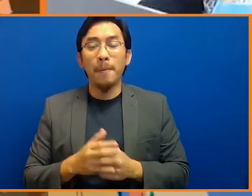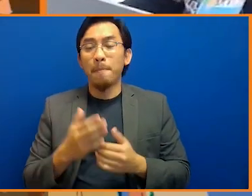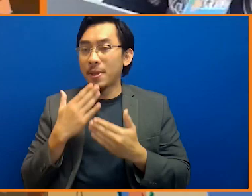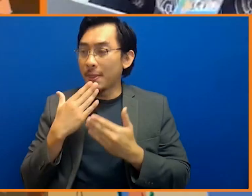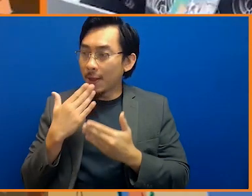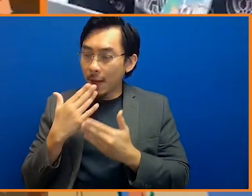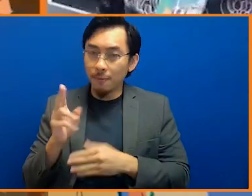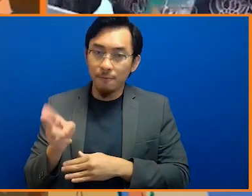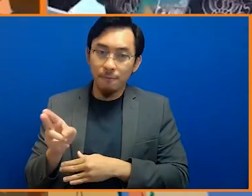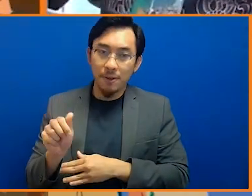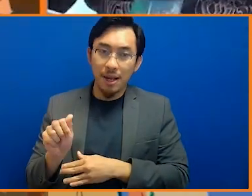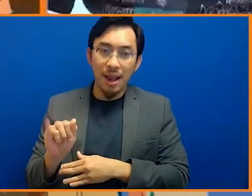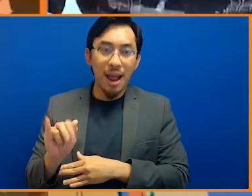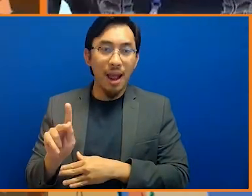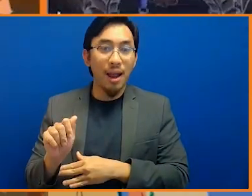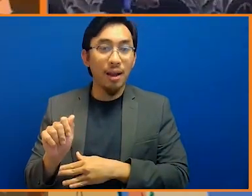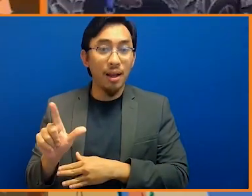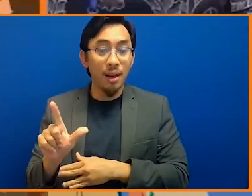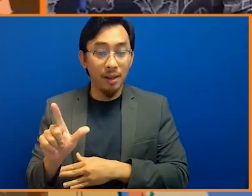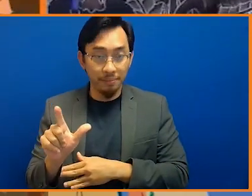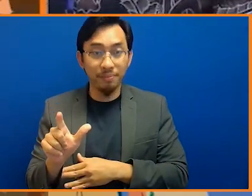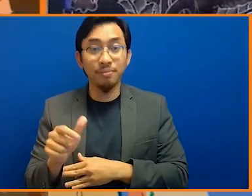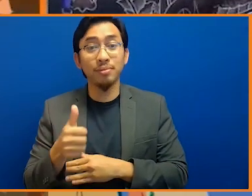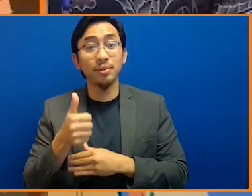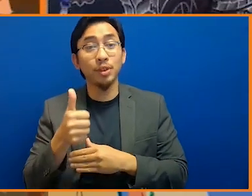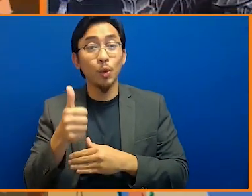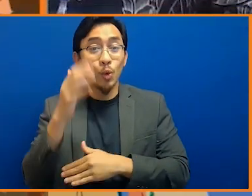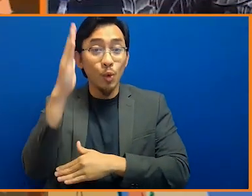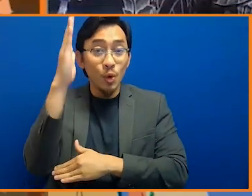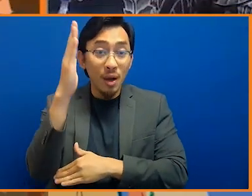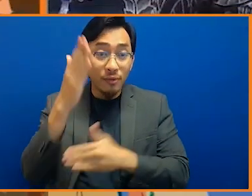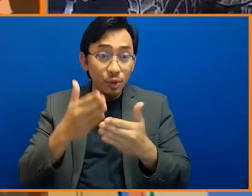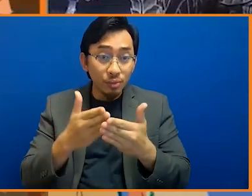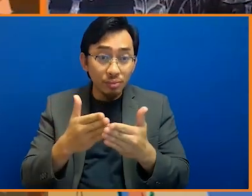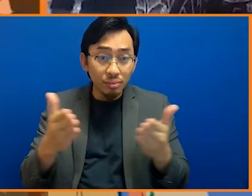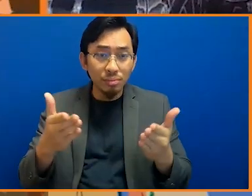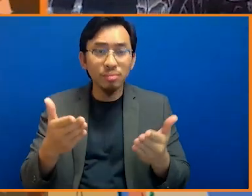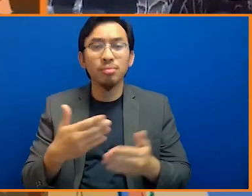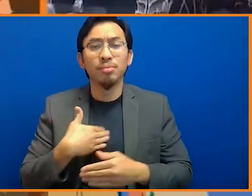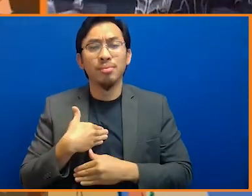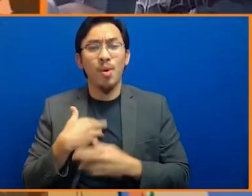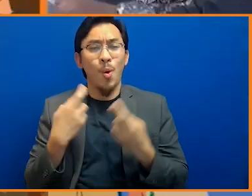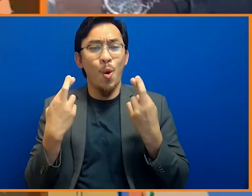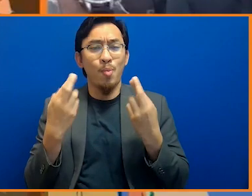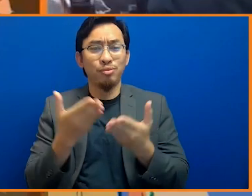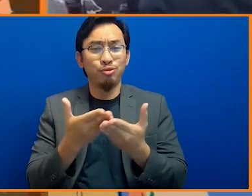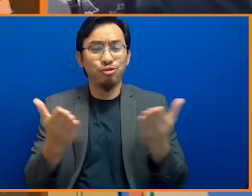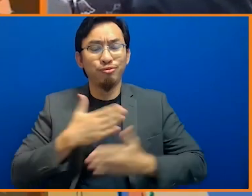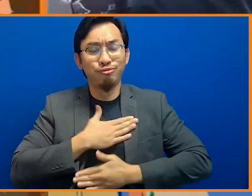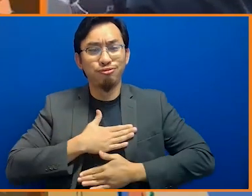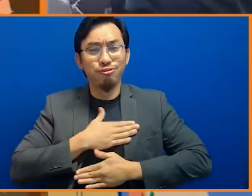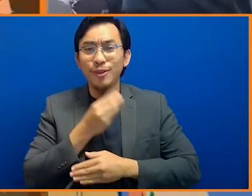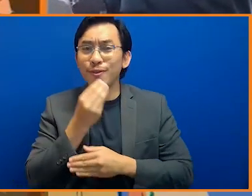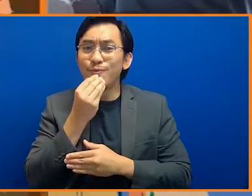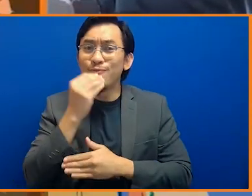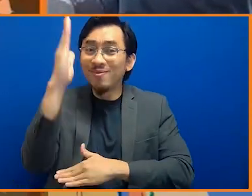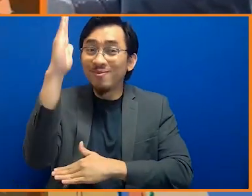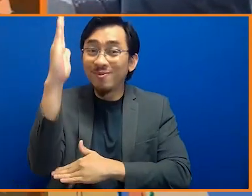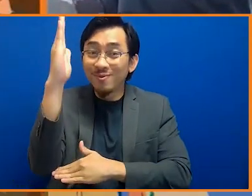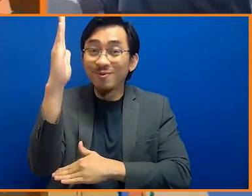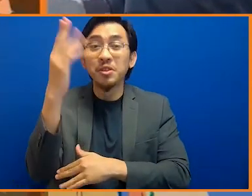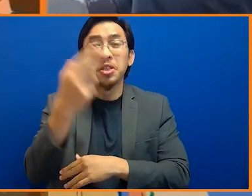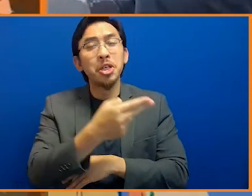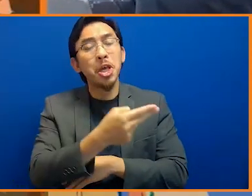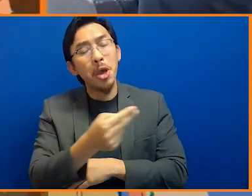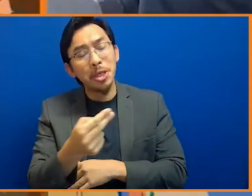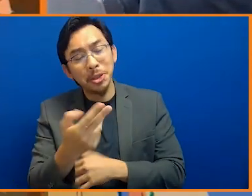Thank you, Dr. Haikal. Afternoon, everyone. I hope you enjoy your lunch break, either in Indonesia